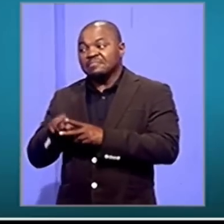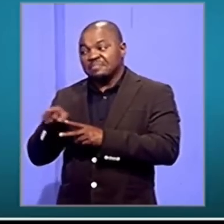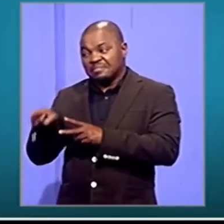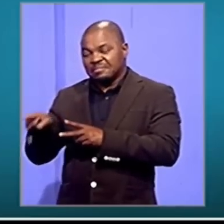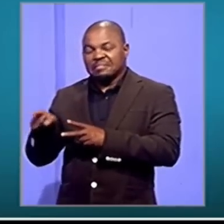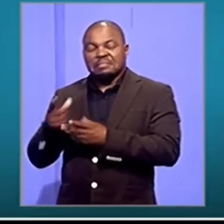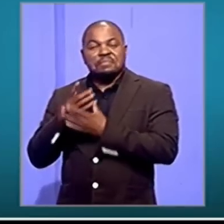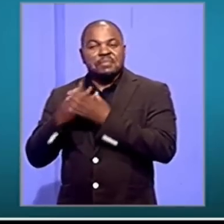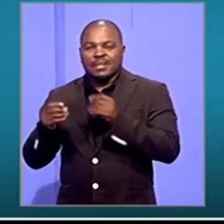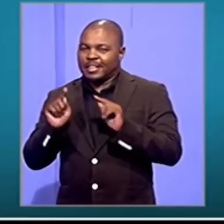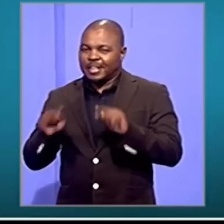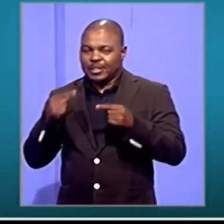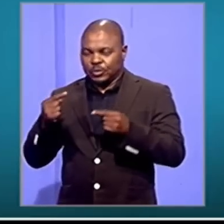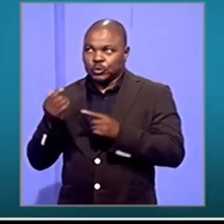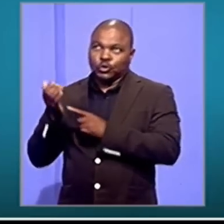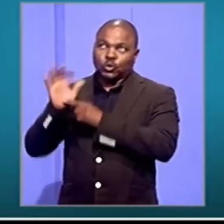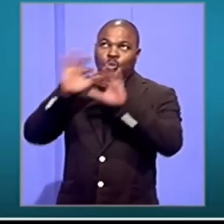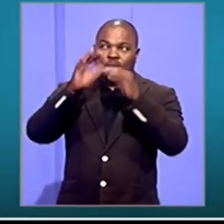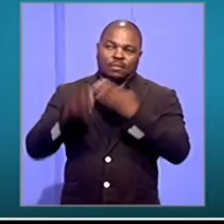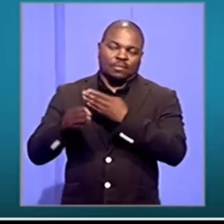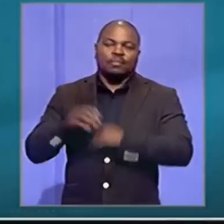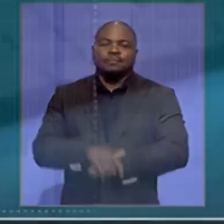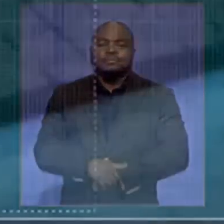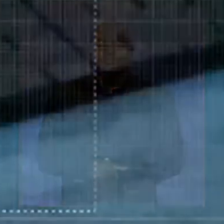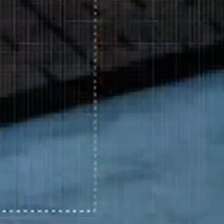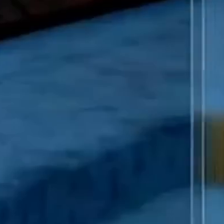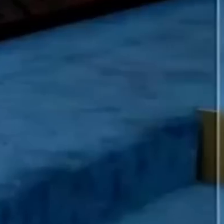le botšhabelo.